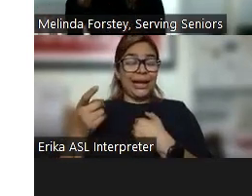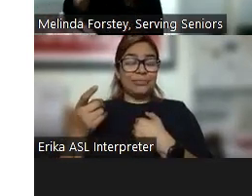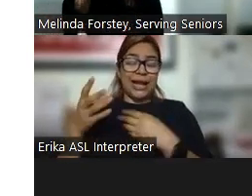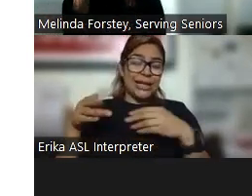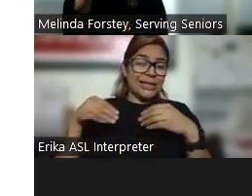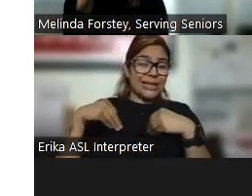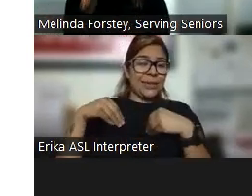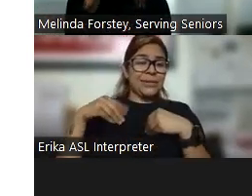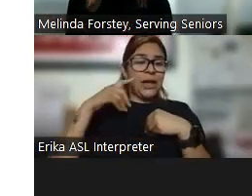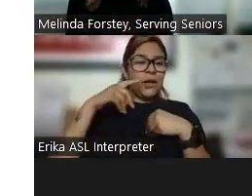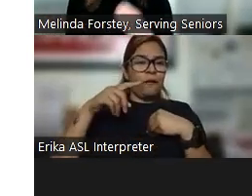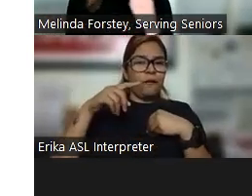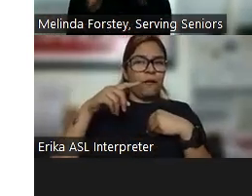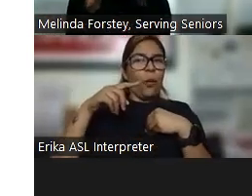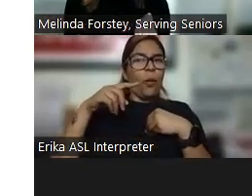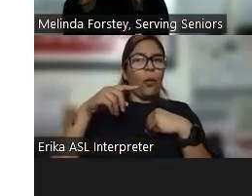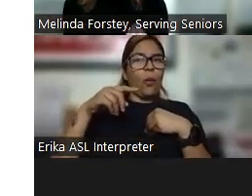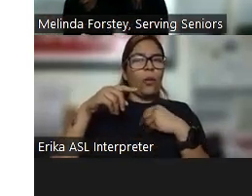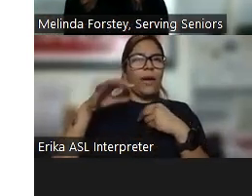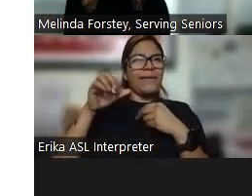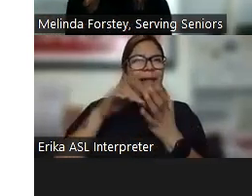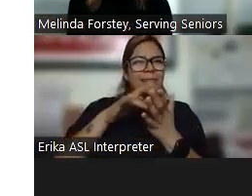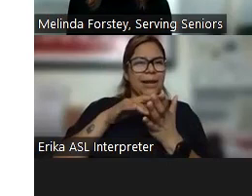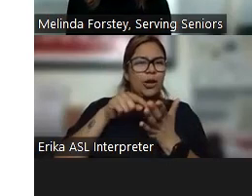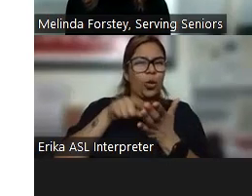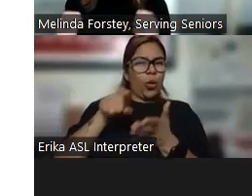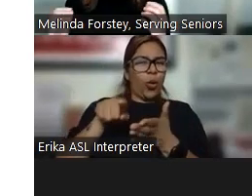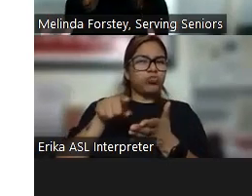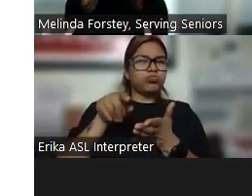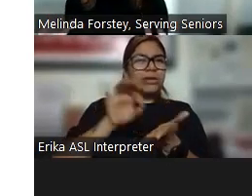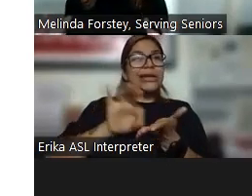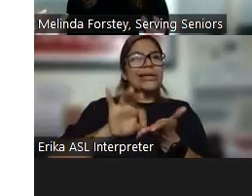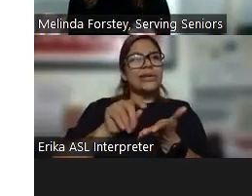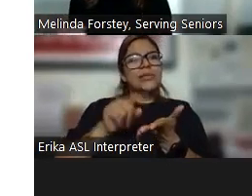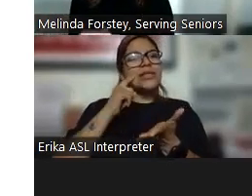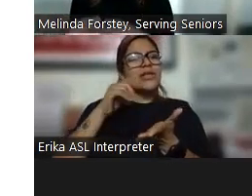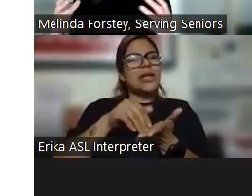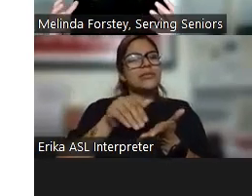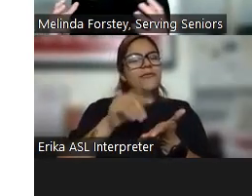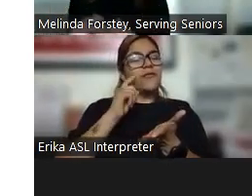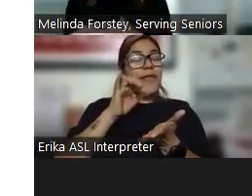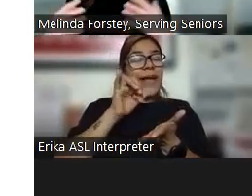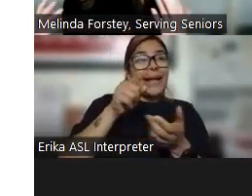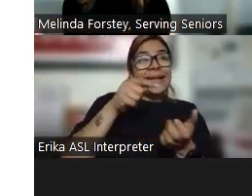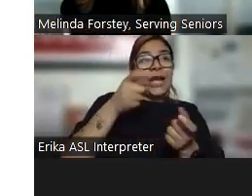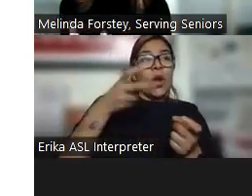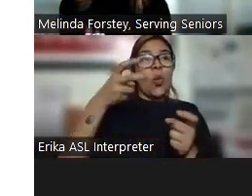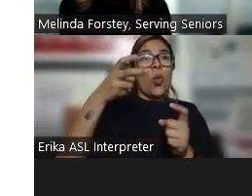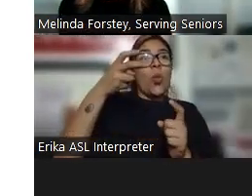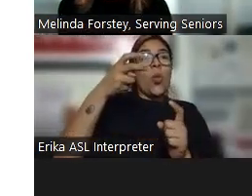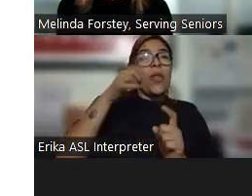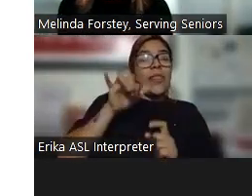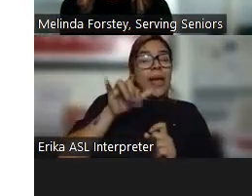those medical costs. But in addition to that, it also really highlights the importance and power of